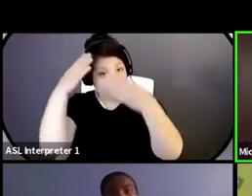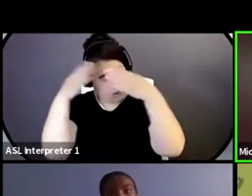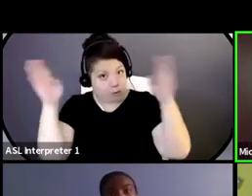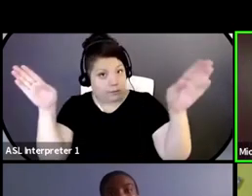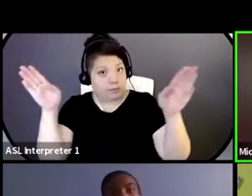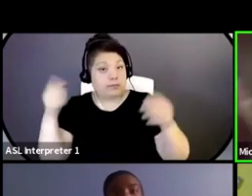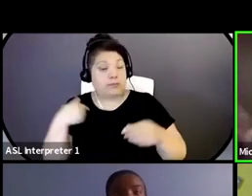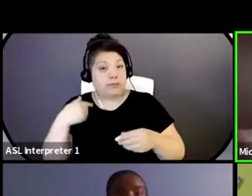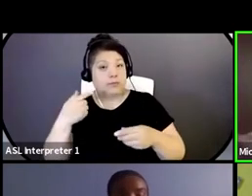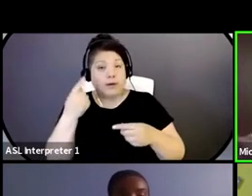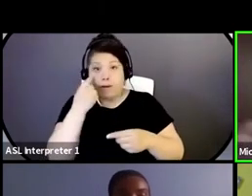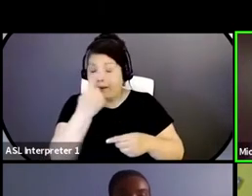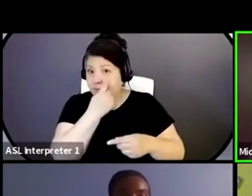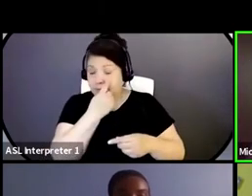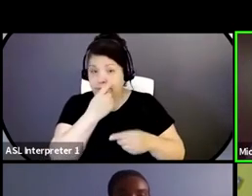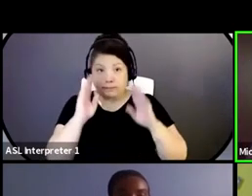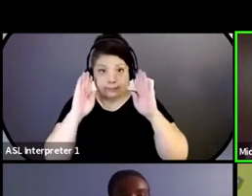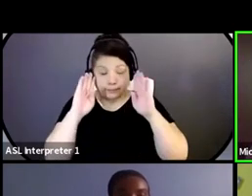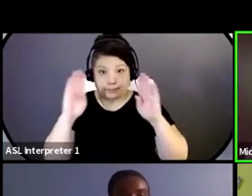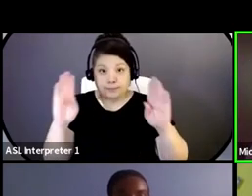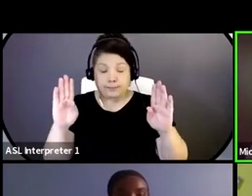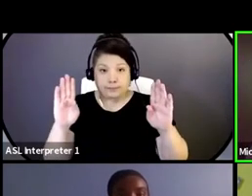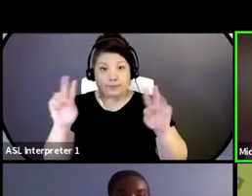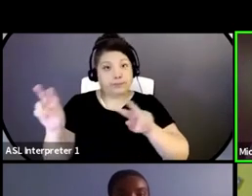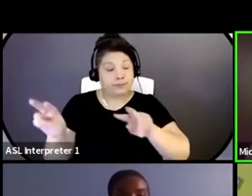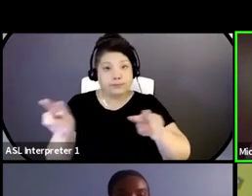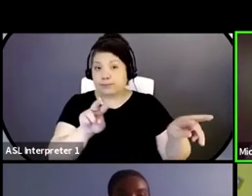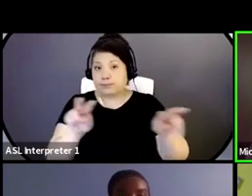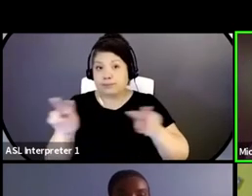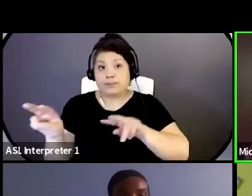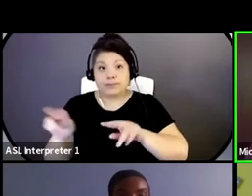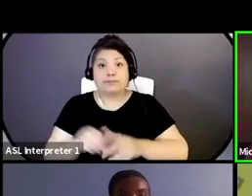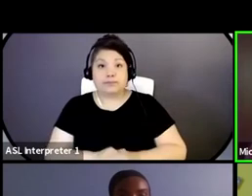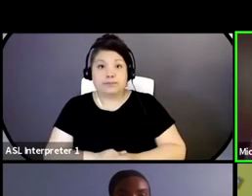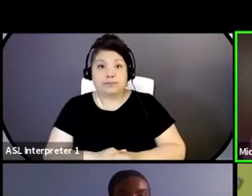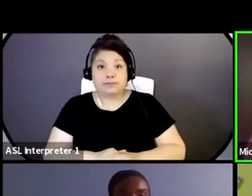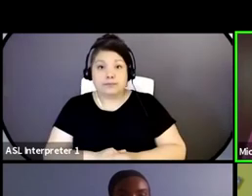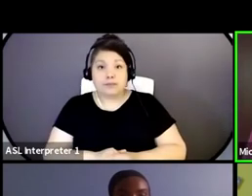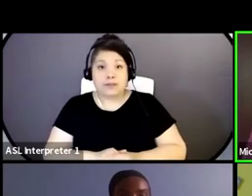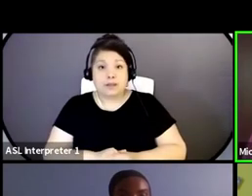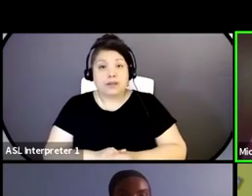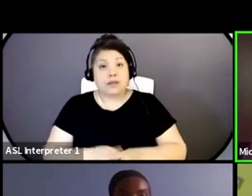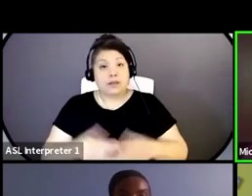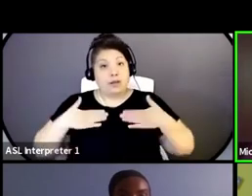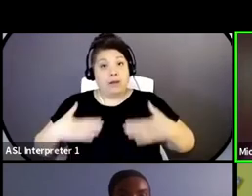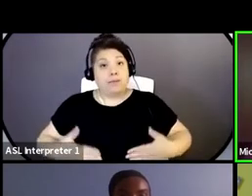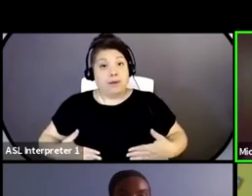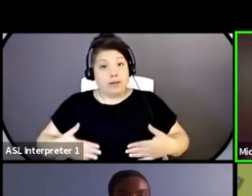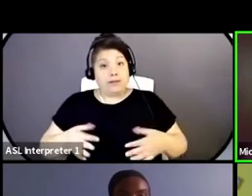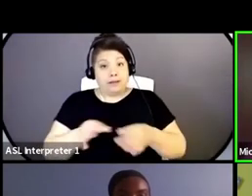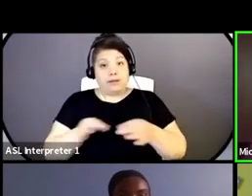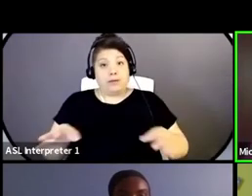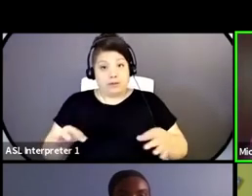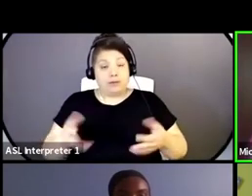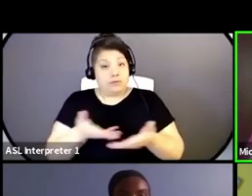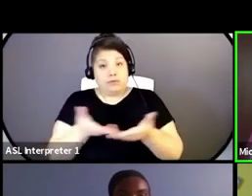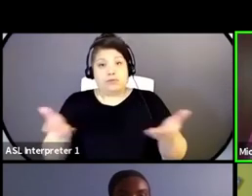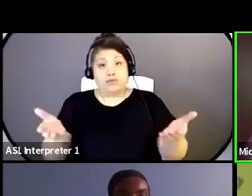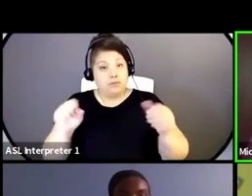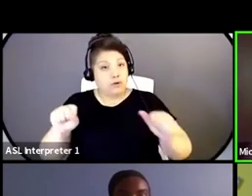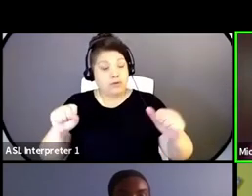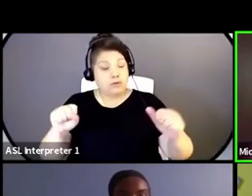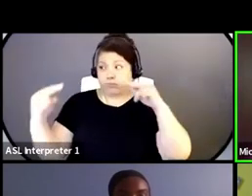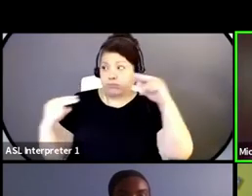and keep your eyes alert. All of people's body languages is read. We do not want to